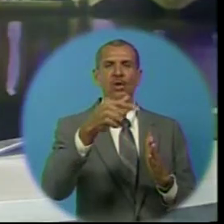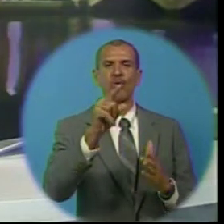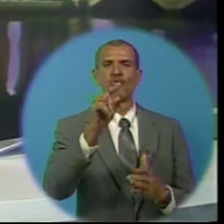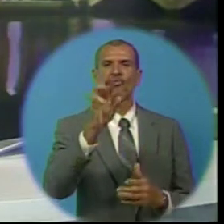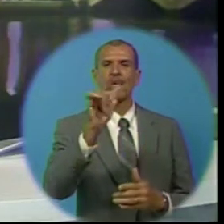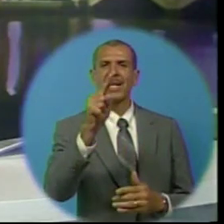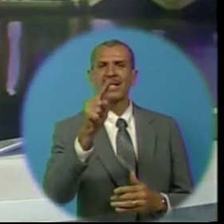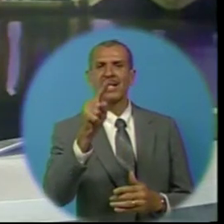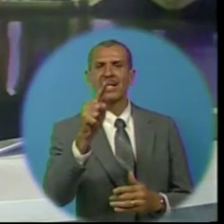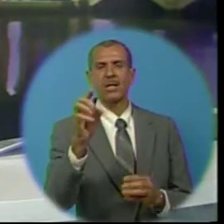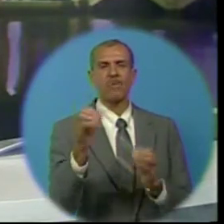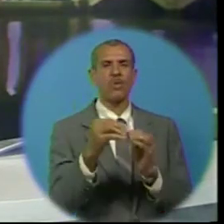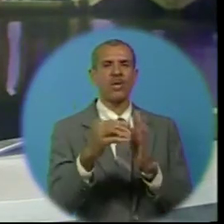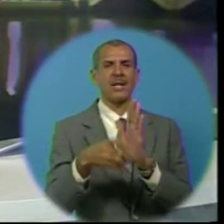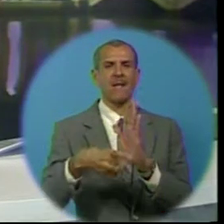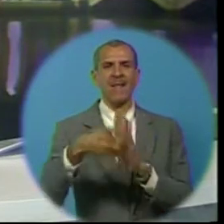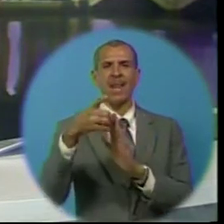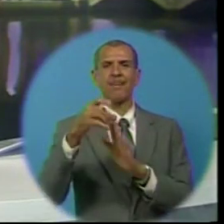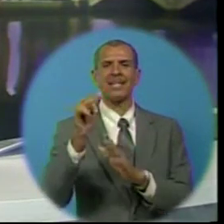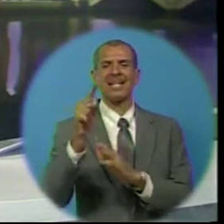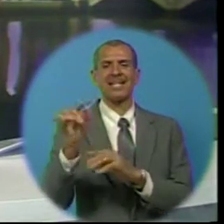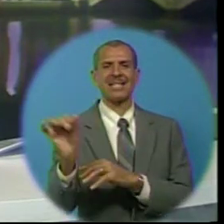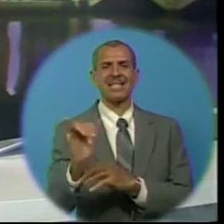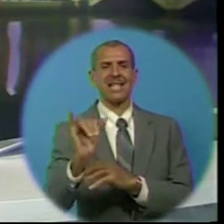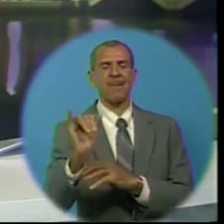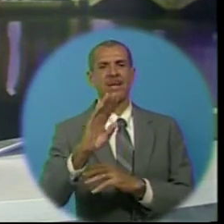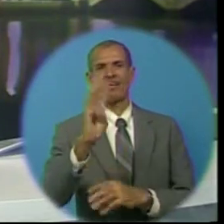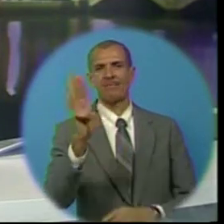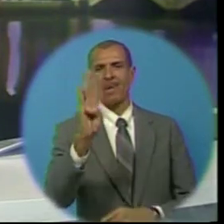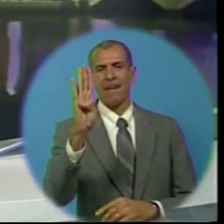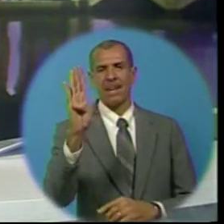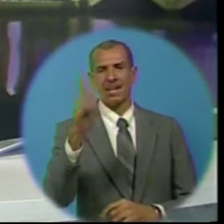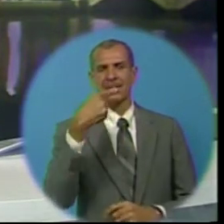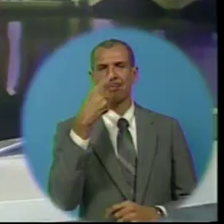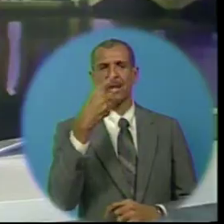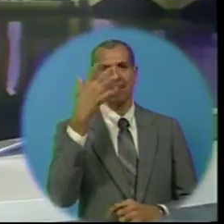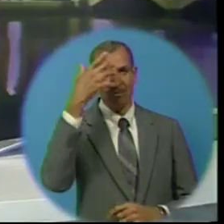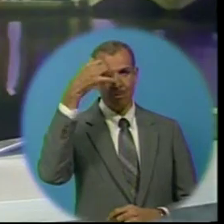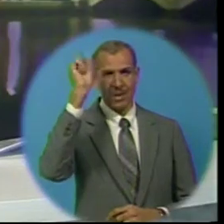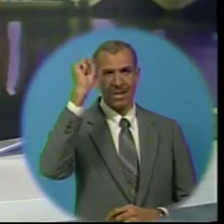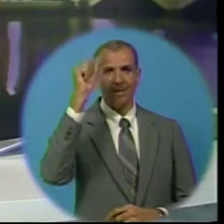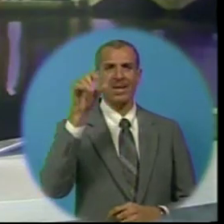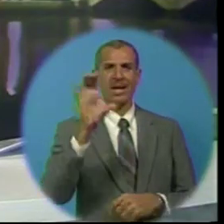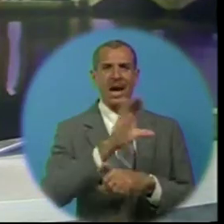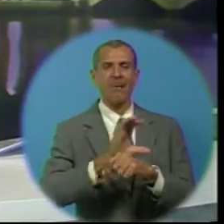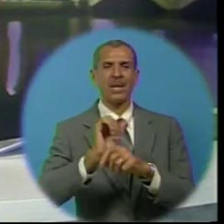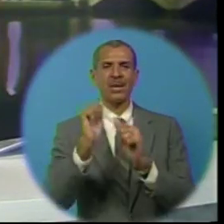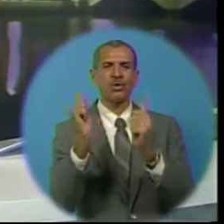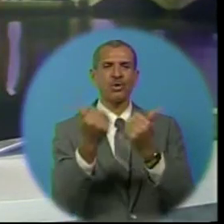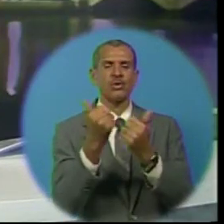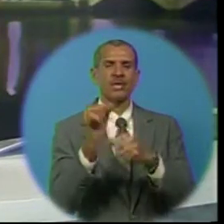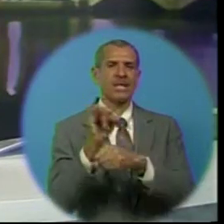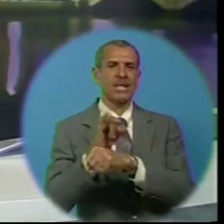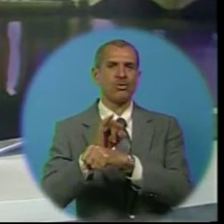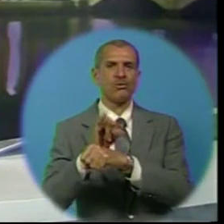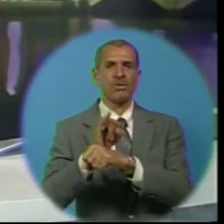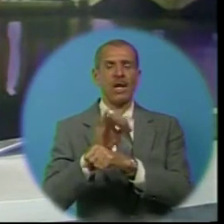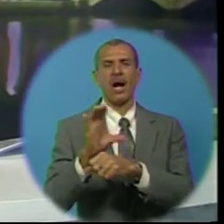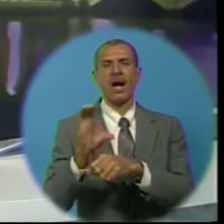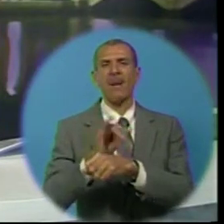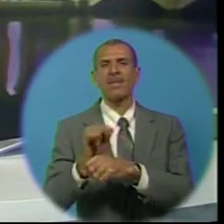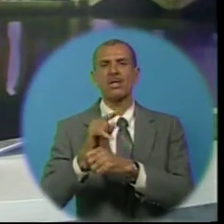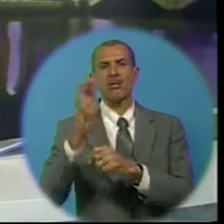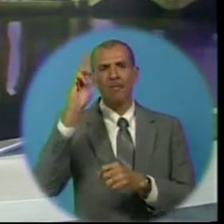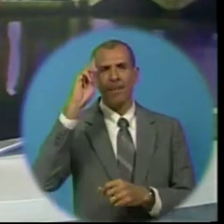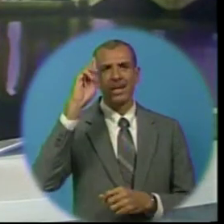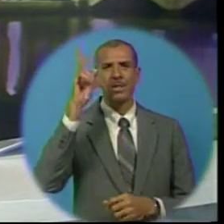so-called more developed states like Barbados. However, the president of the Caribbean Association of Industry and Commerce,